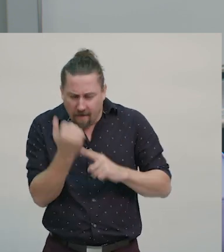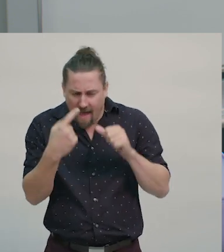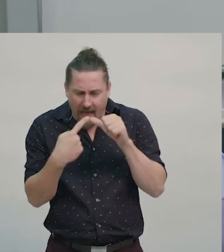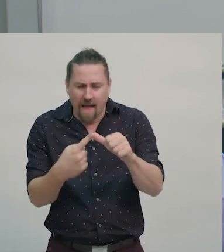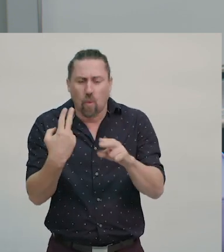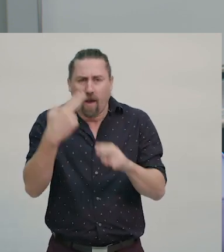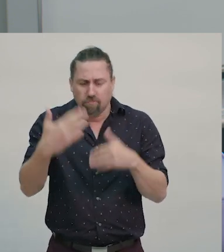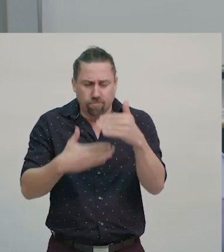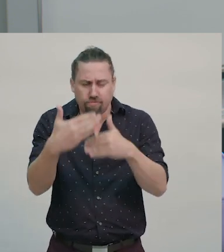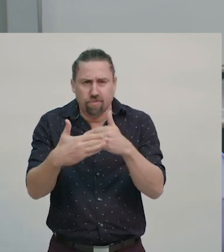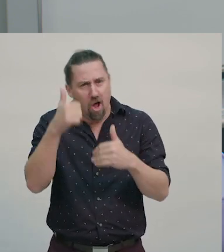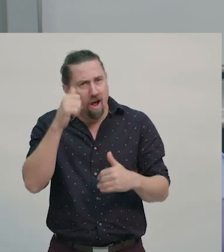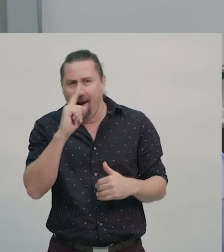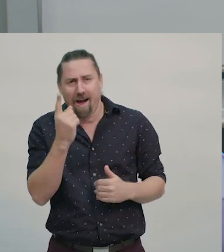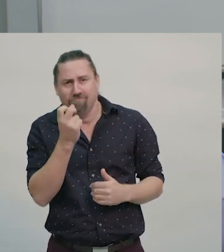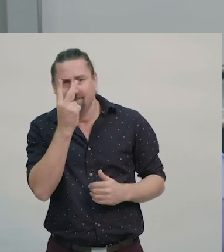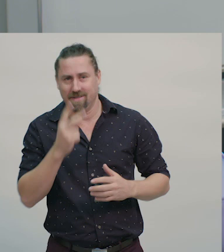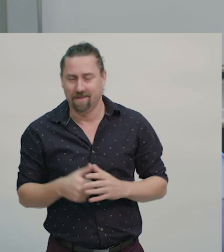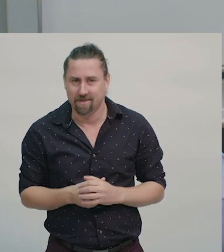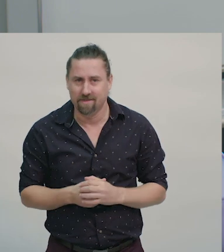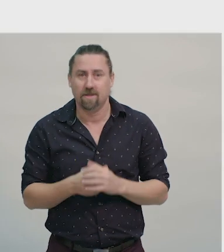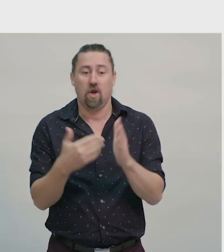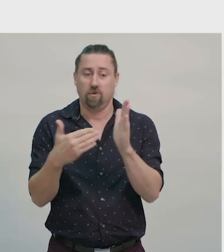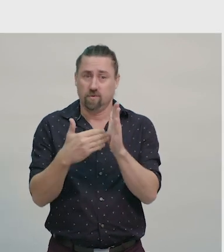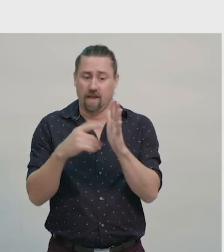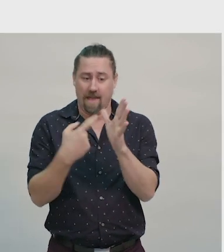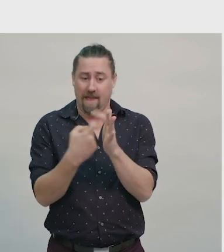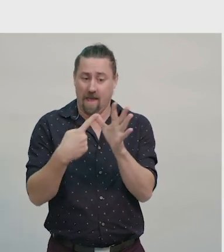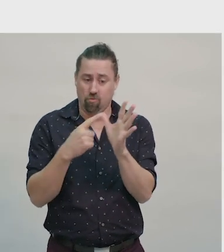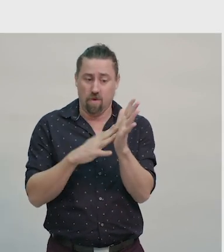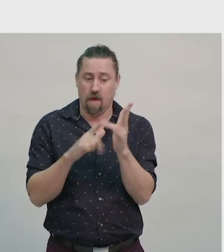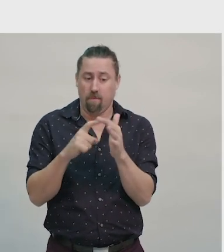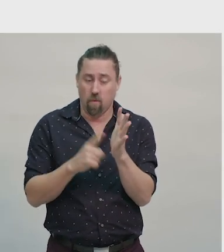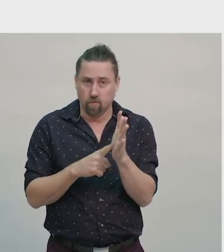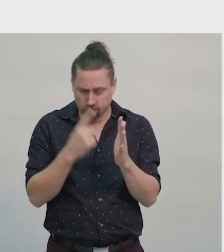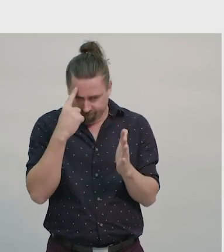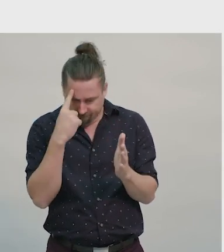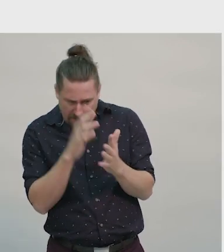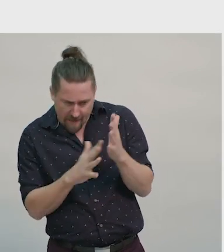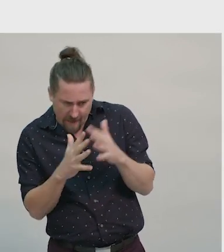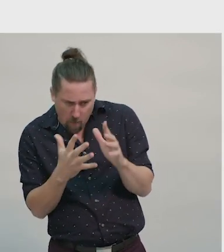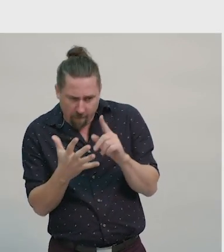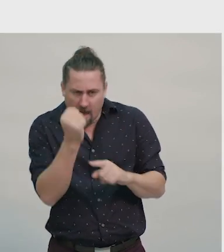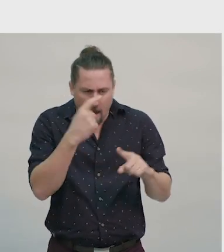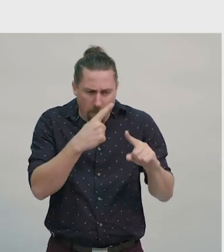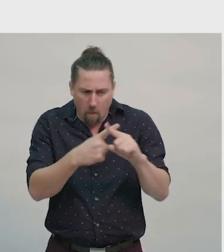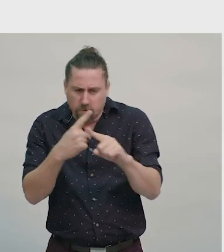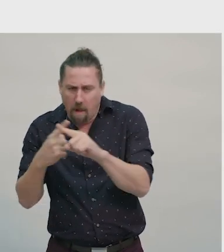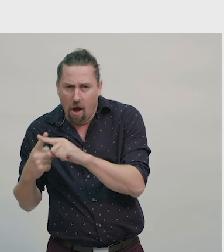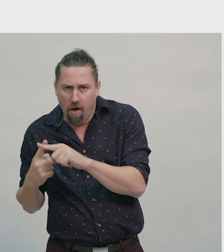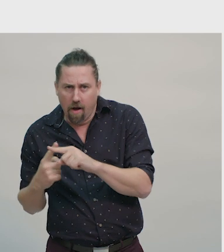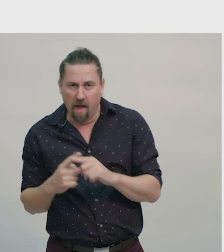quickly and without error. Today, we use the area model as a strategy to solve multiplication